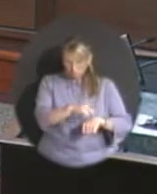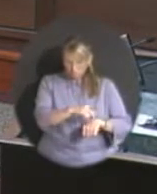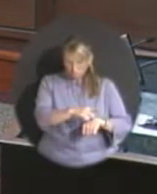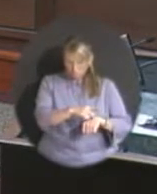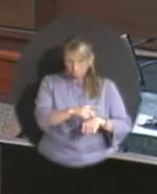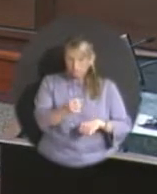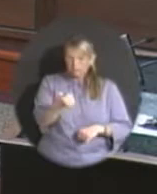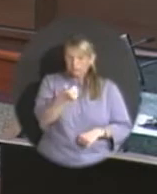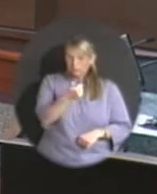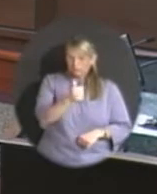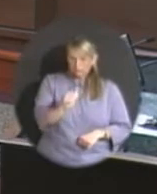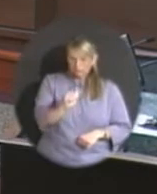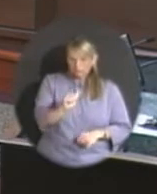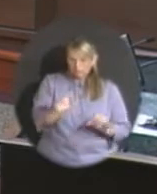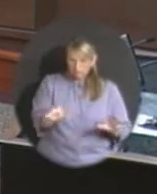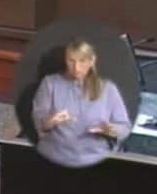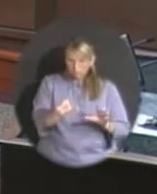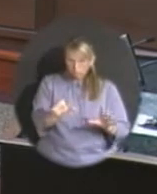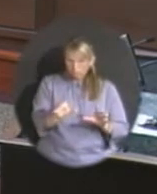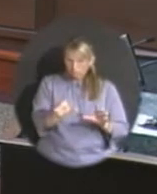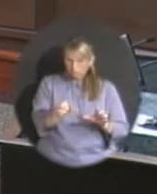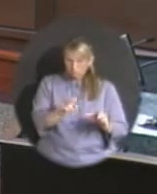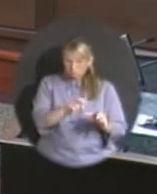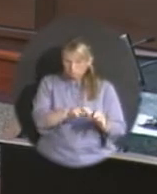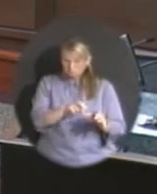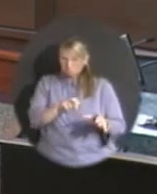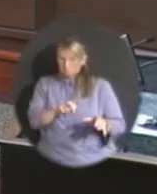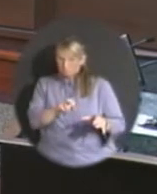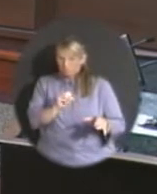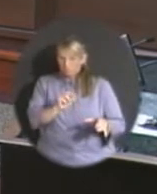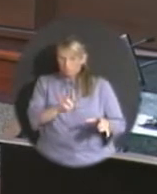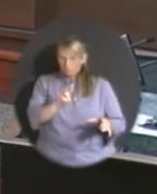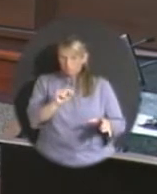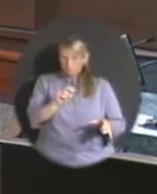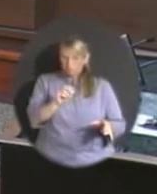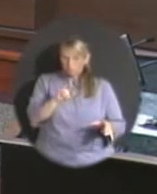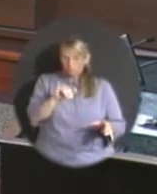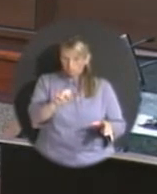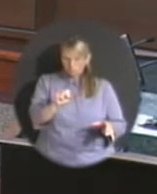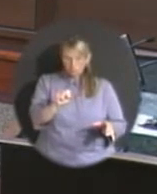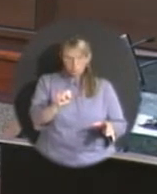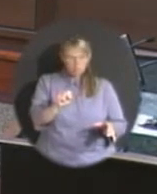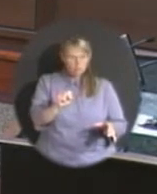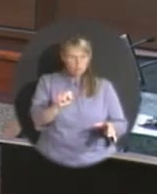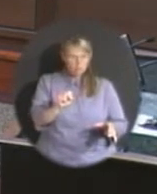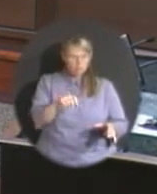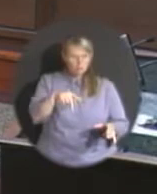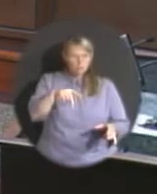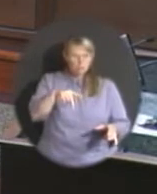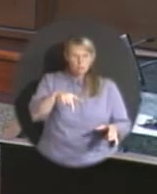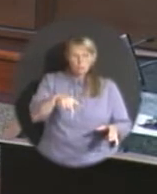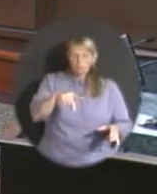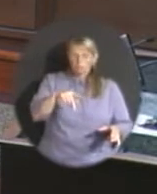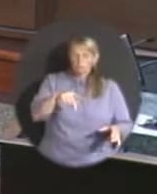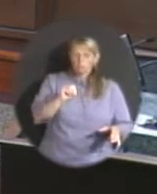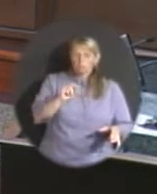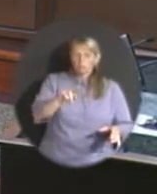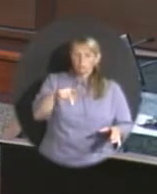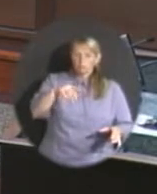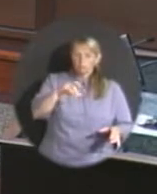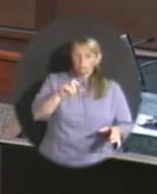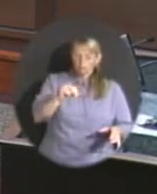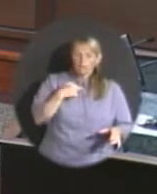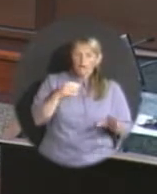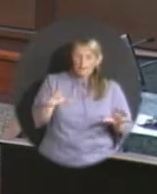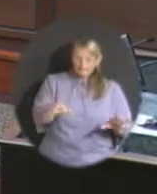to make a motion to reassign Mr. Norris? I'd move to appoint Mr. Michael G.